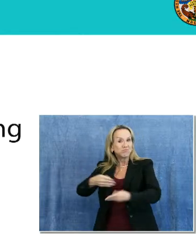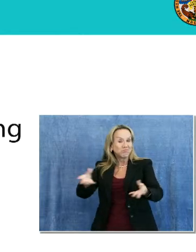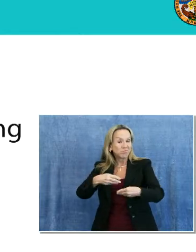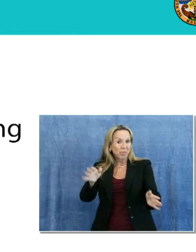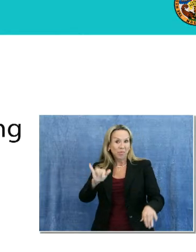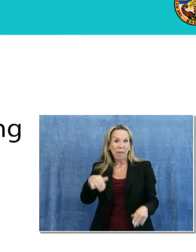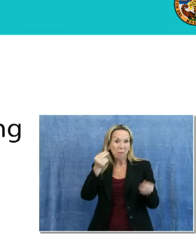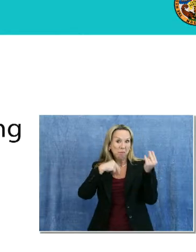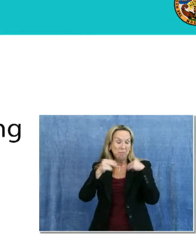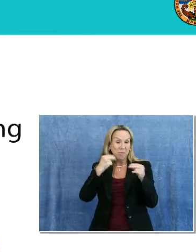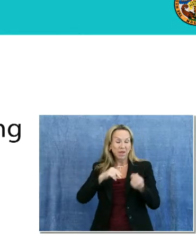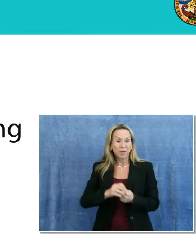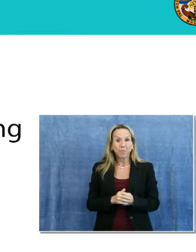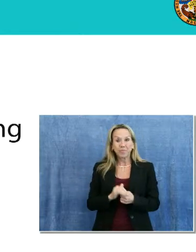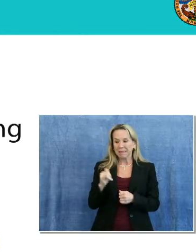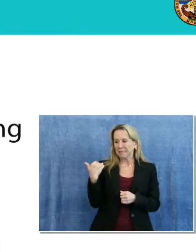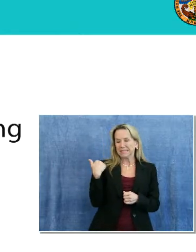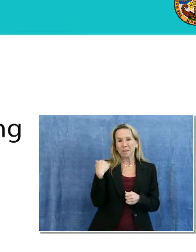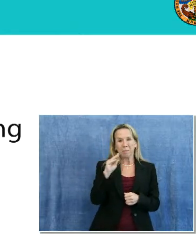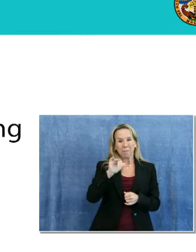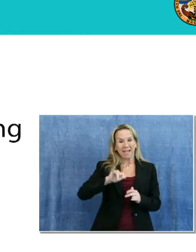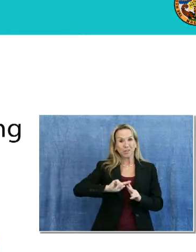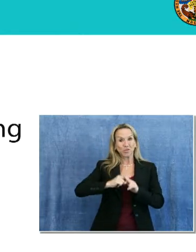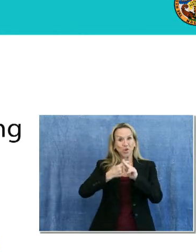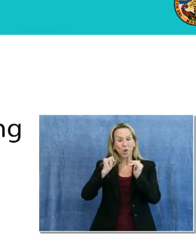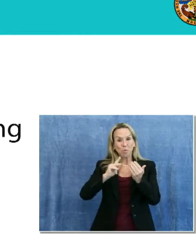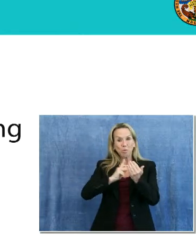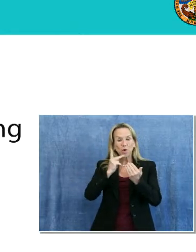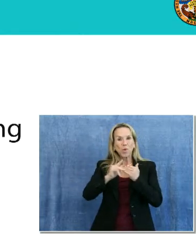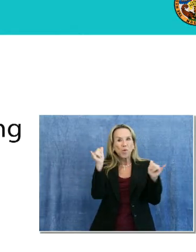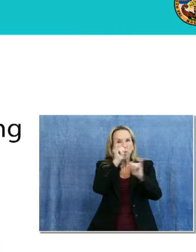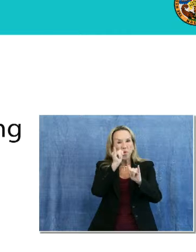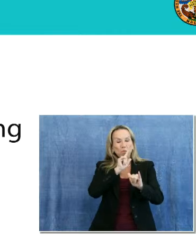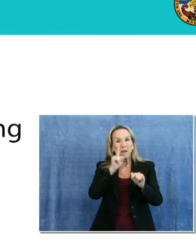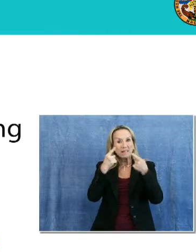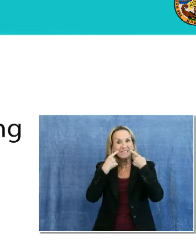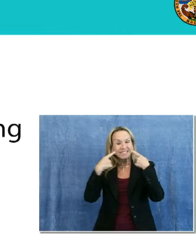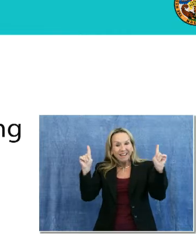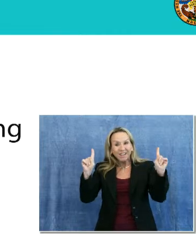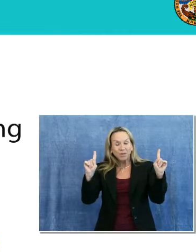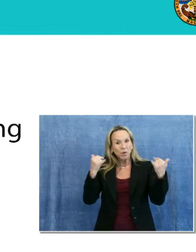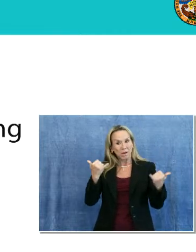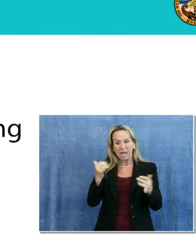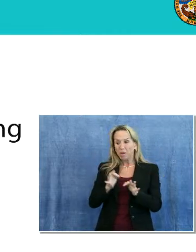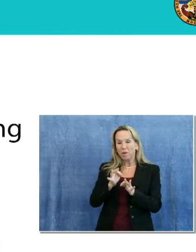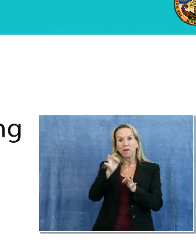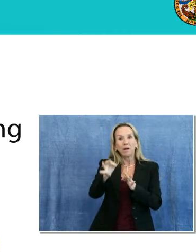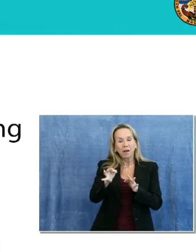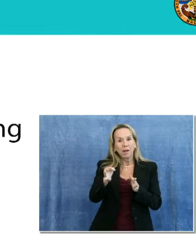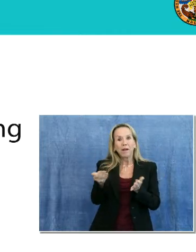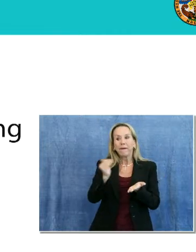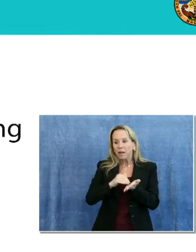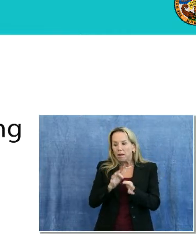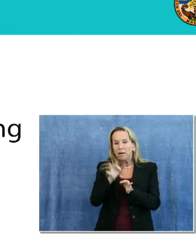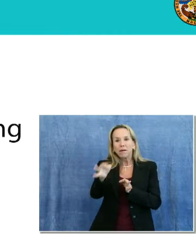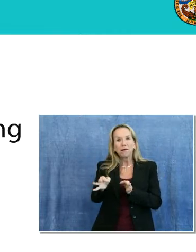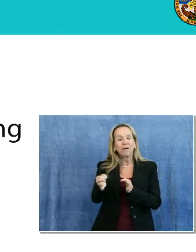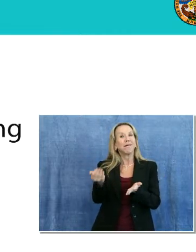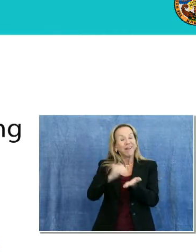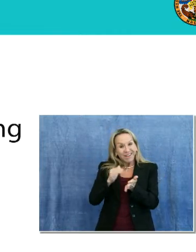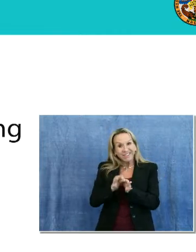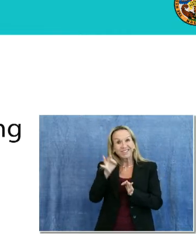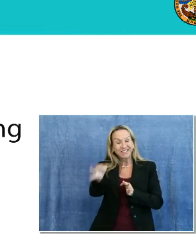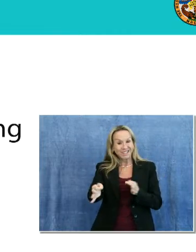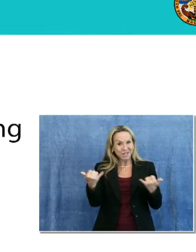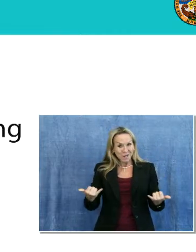May, it has become so successful that it has been extended 3 different times and is